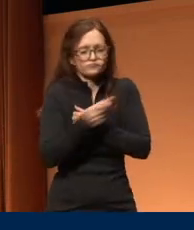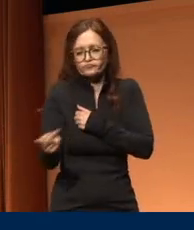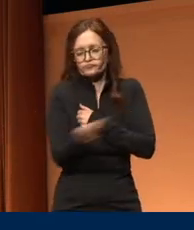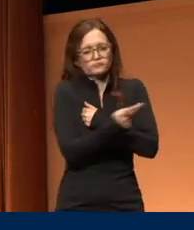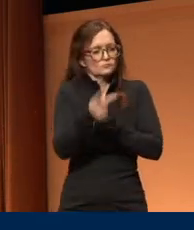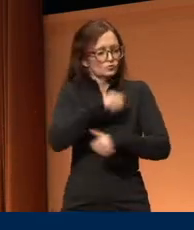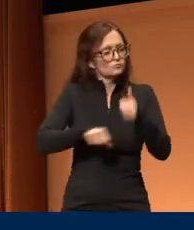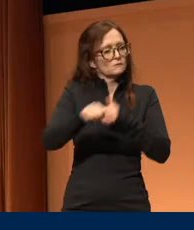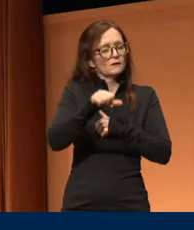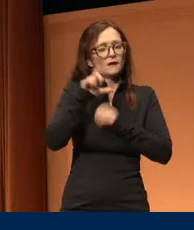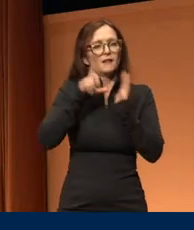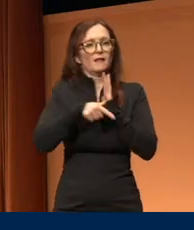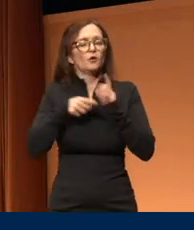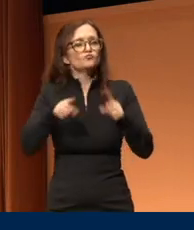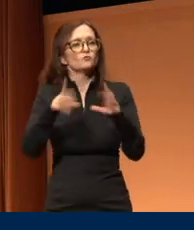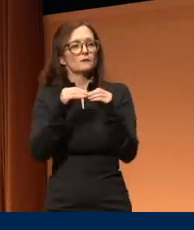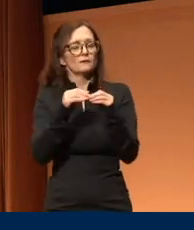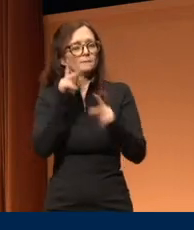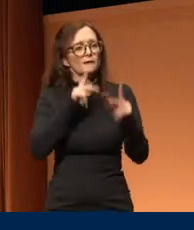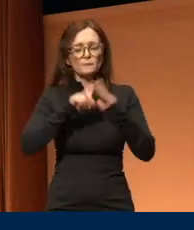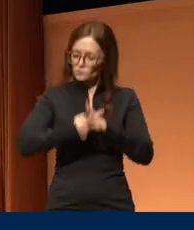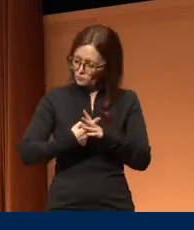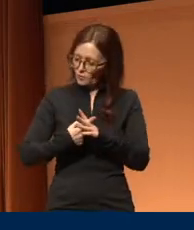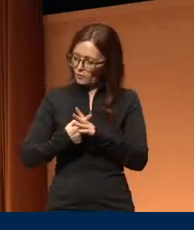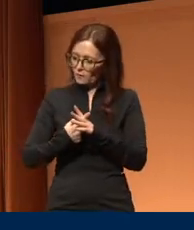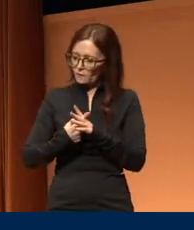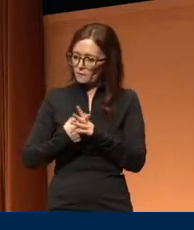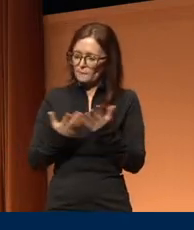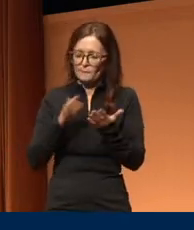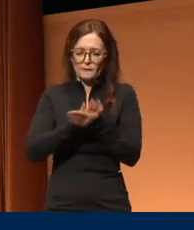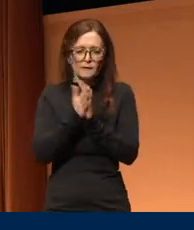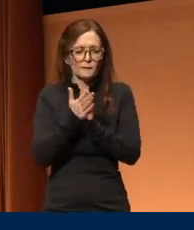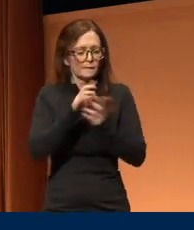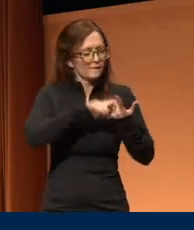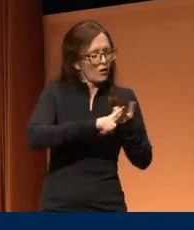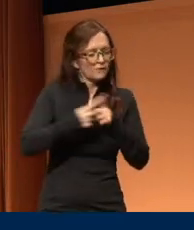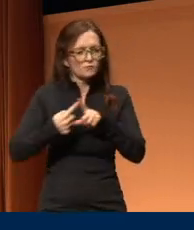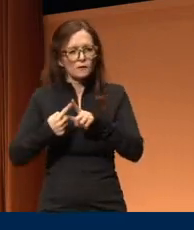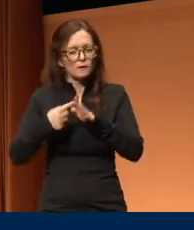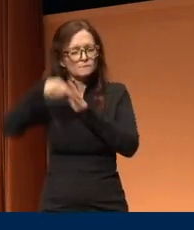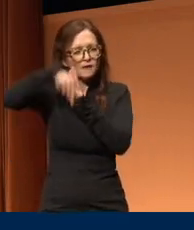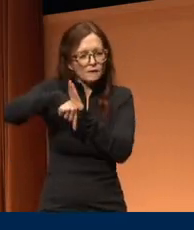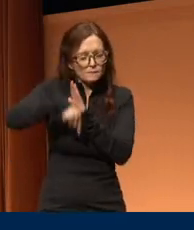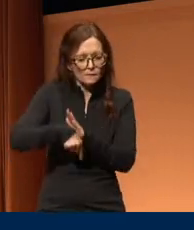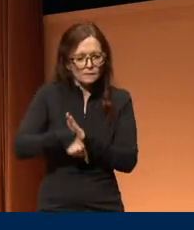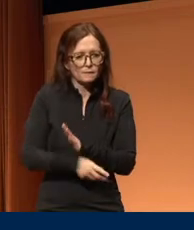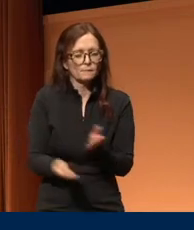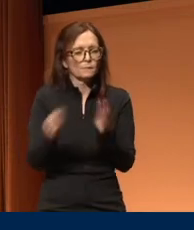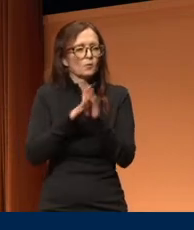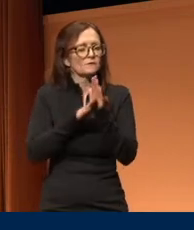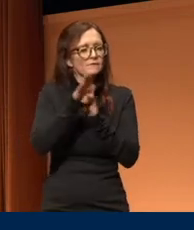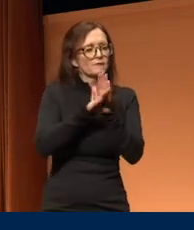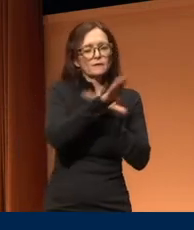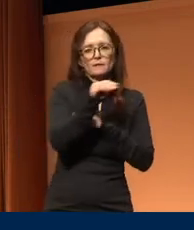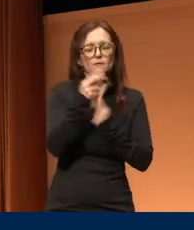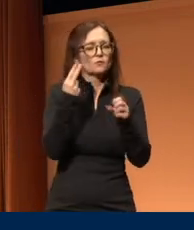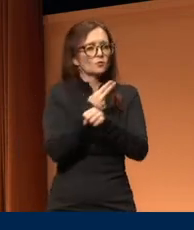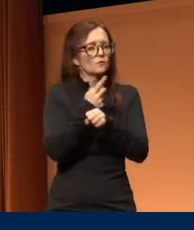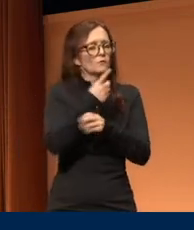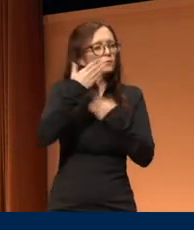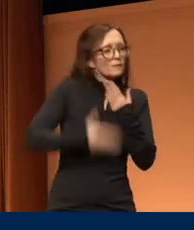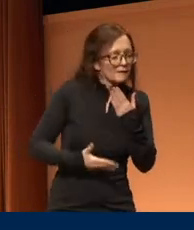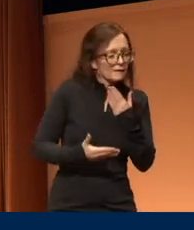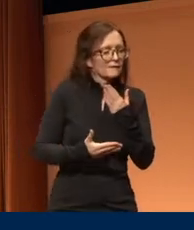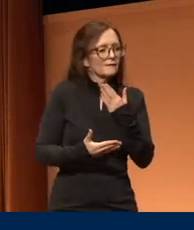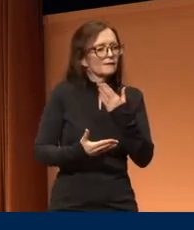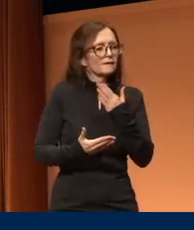Later in the convention, when people had started developing deeper friendships, an elegant widow from the north of France, who used the opportunity of her weekends in